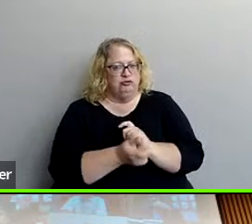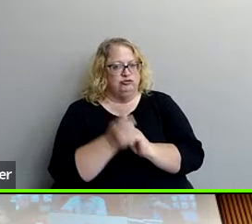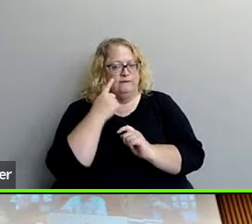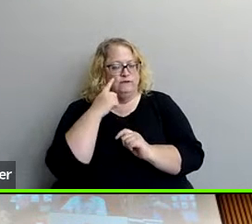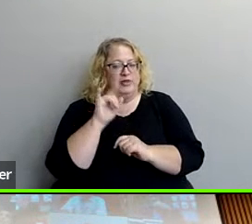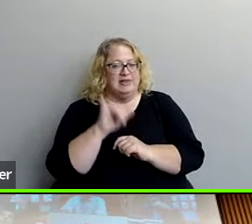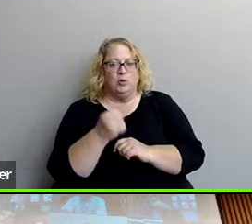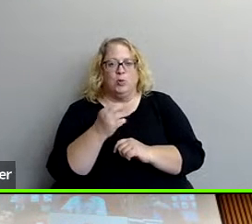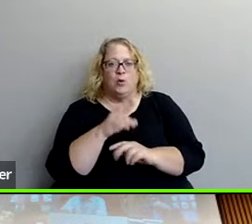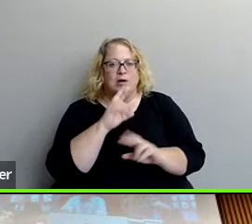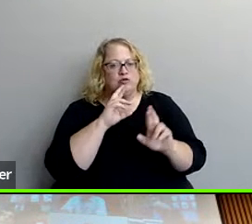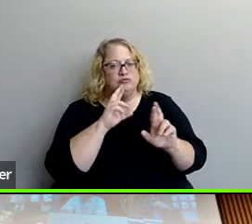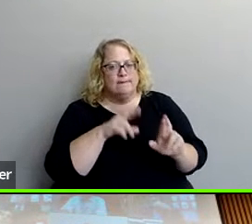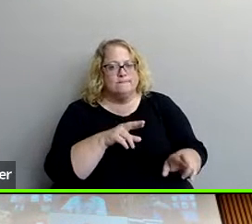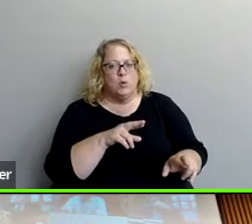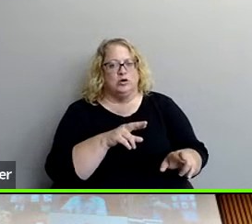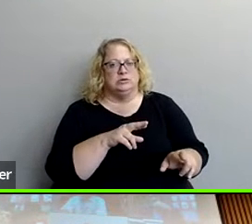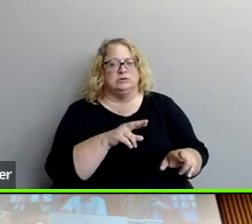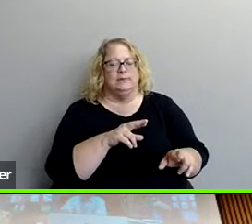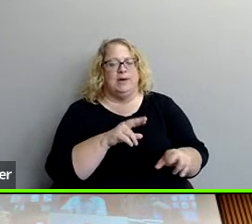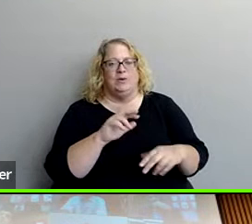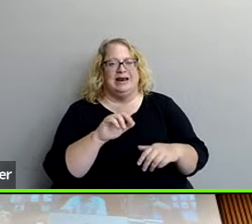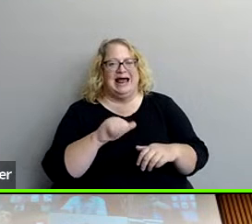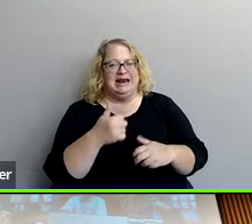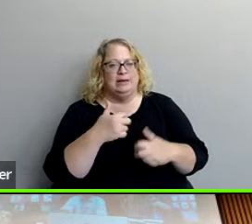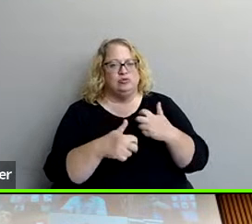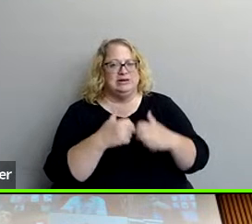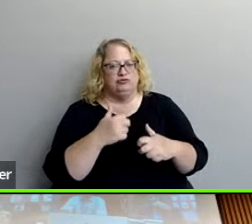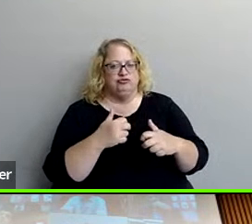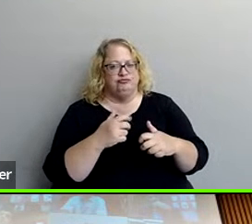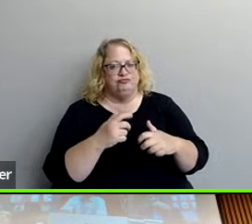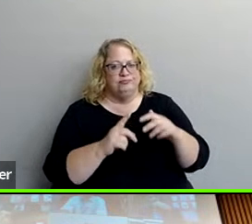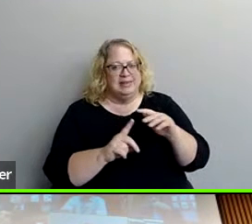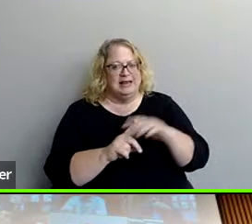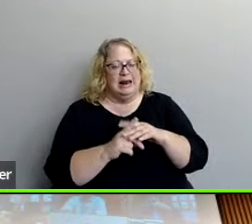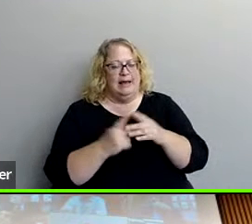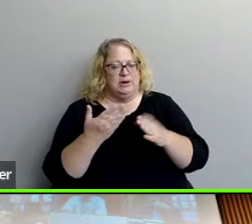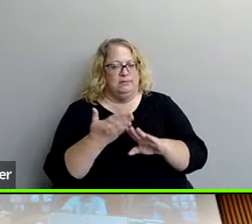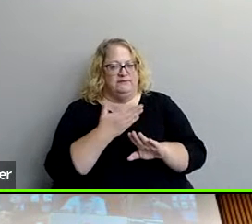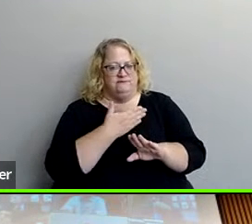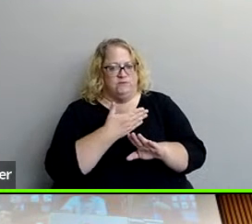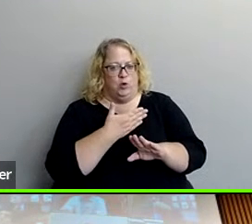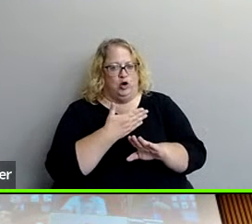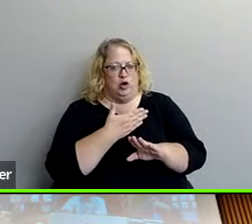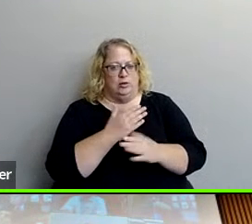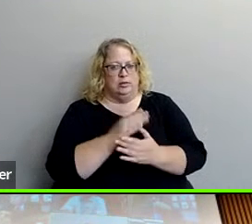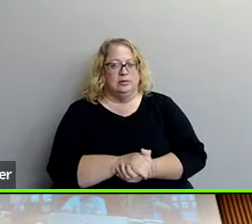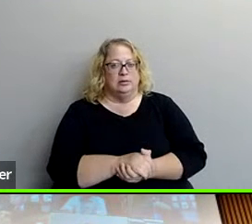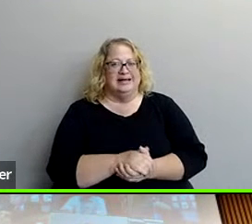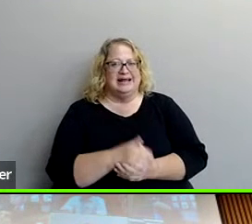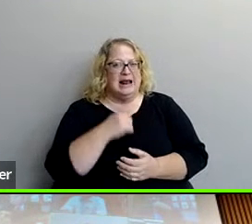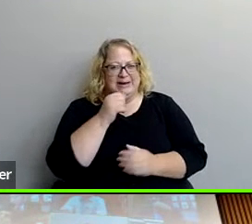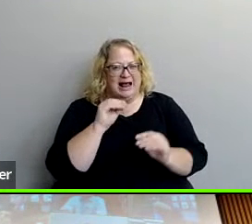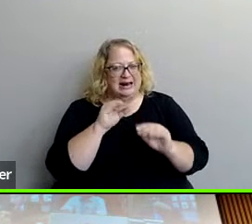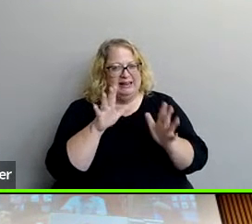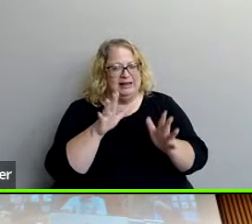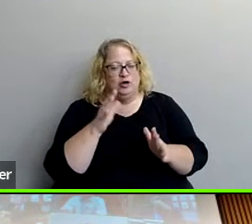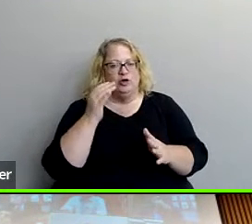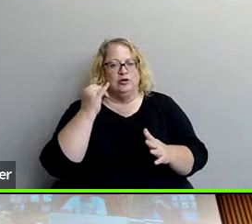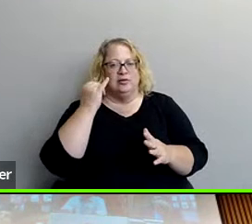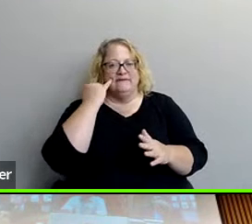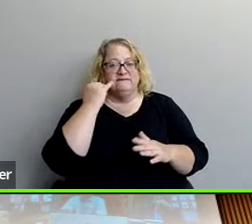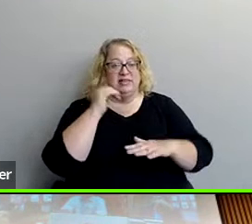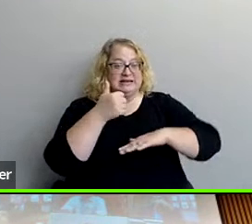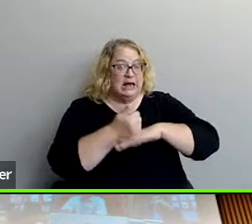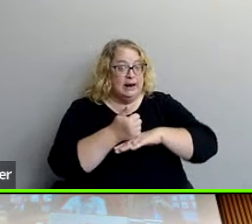that or any reports on any potential issues that had occurred before. And I'm unclear as to whether